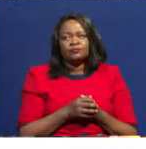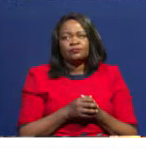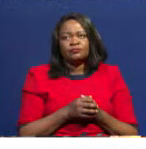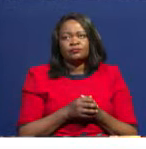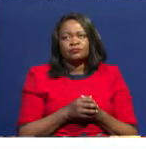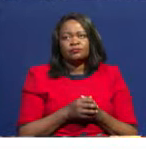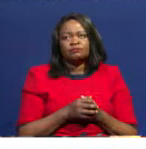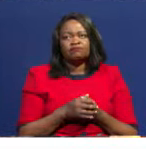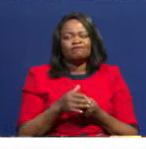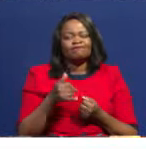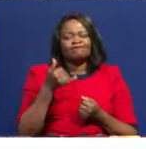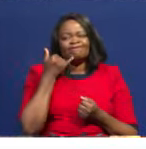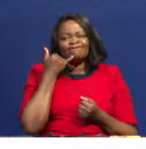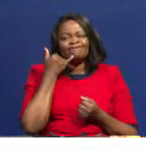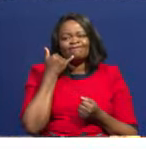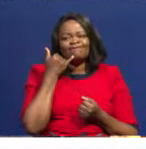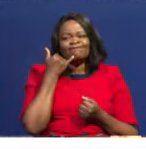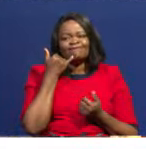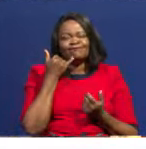just a phone call away.